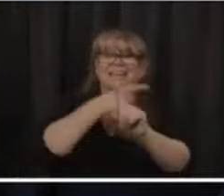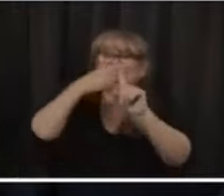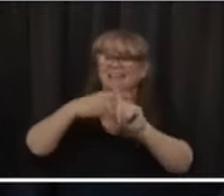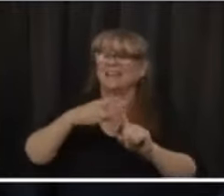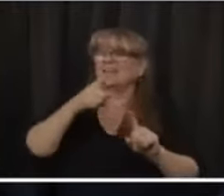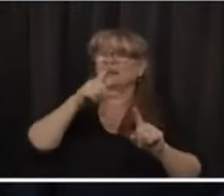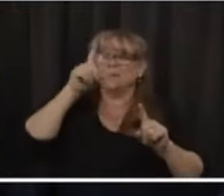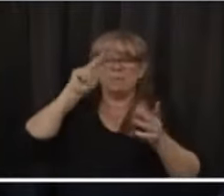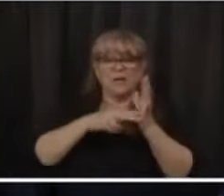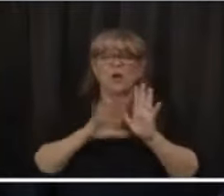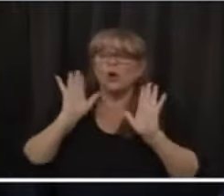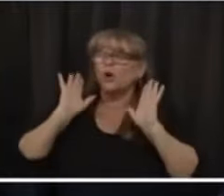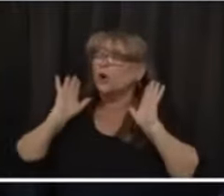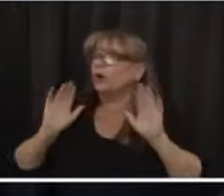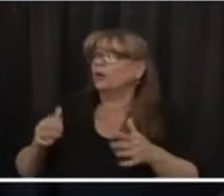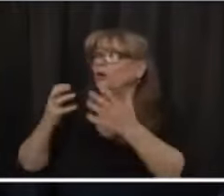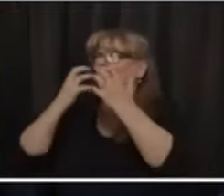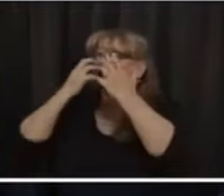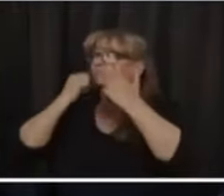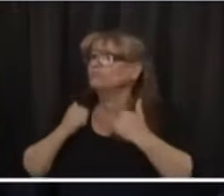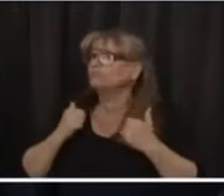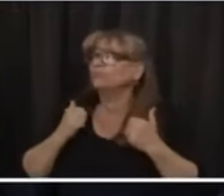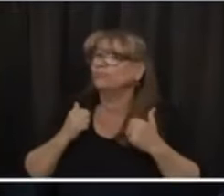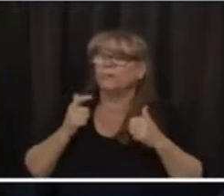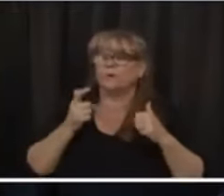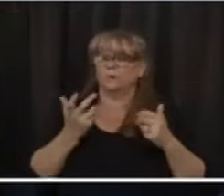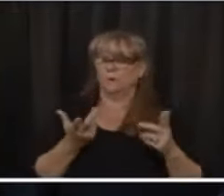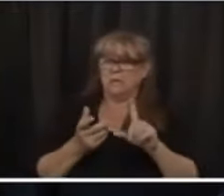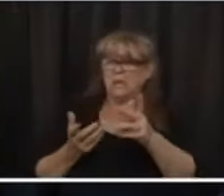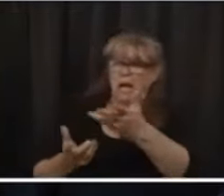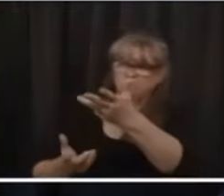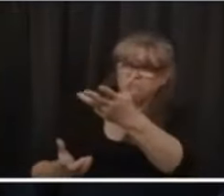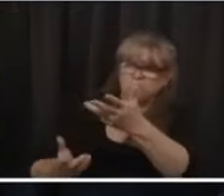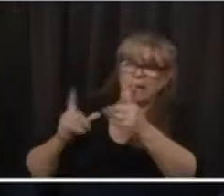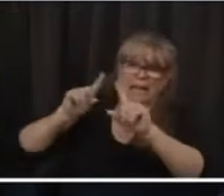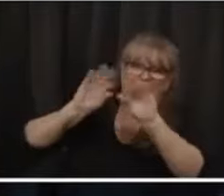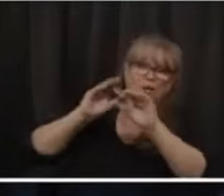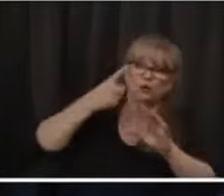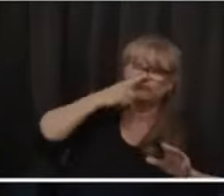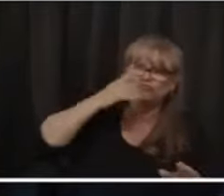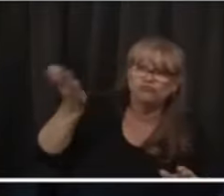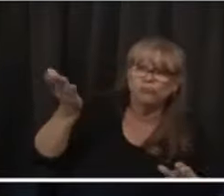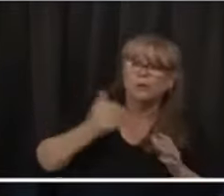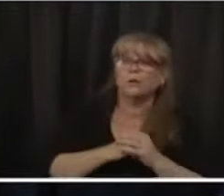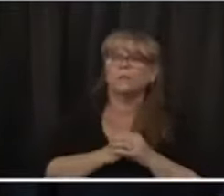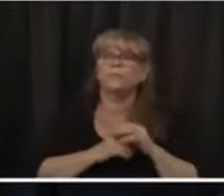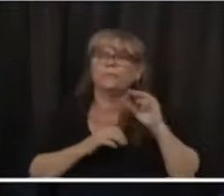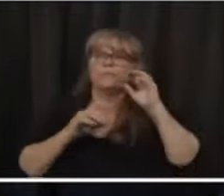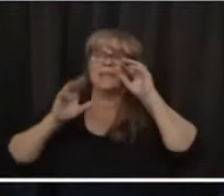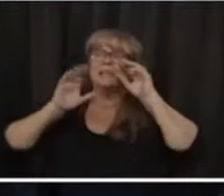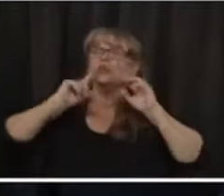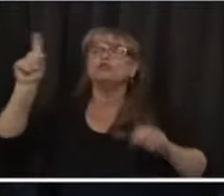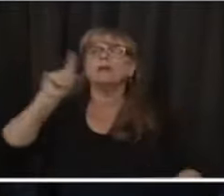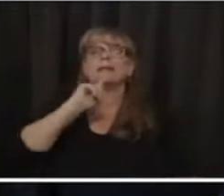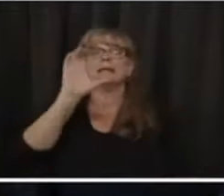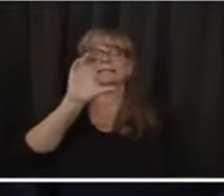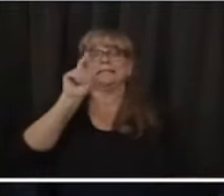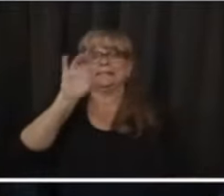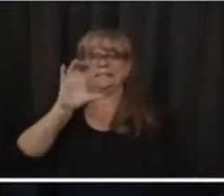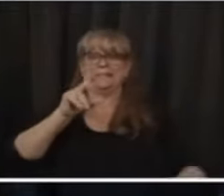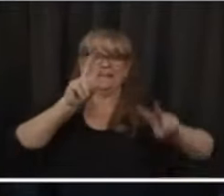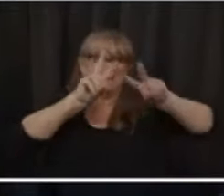those numbers up? Yeah, and the CDC, as is their job as a science-driven organization, has been very cautious.